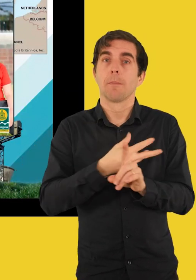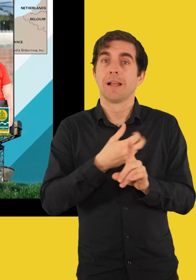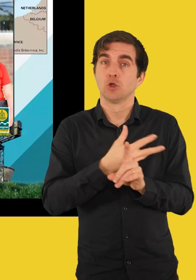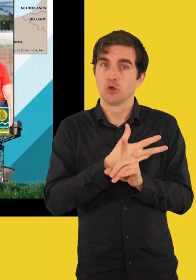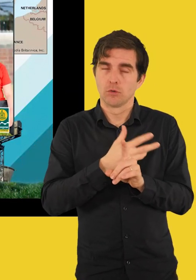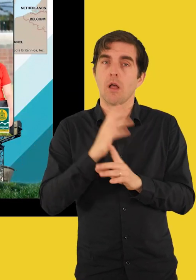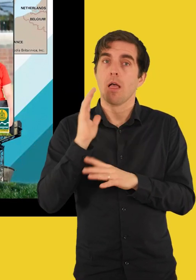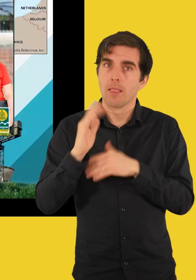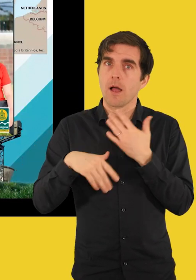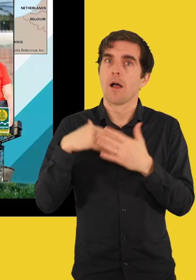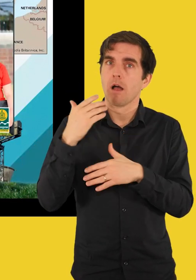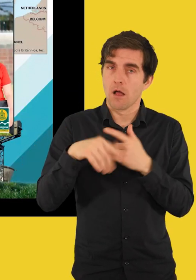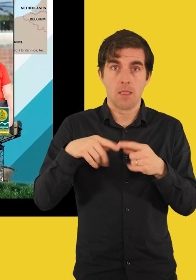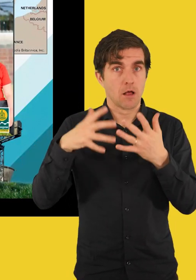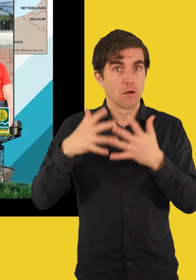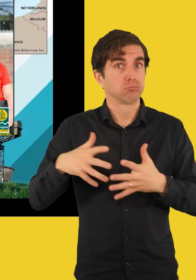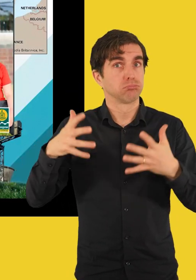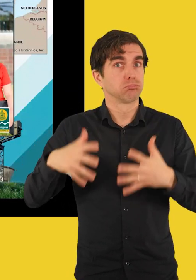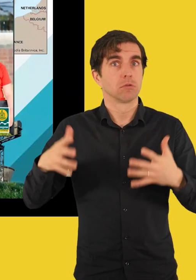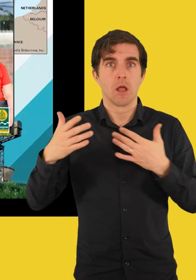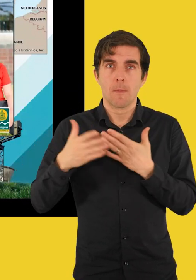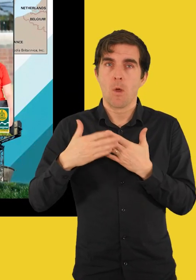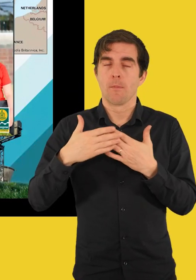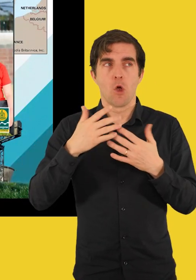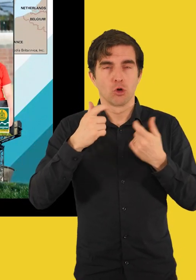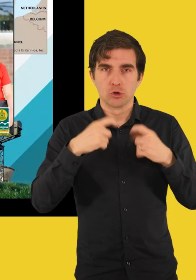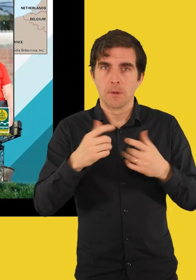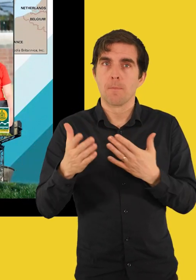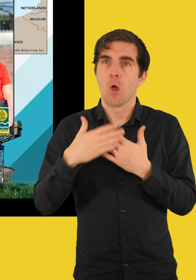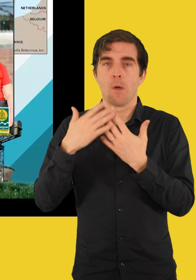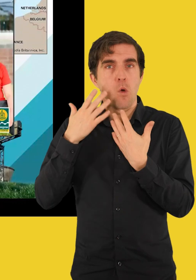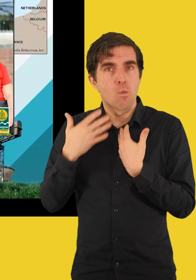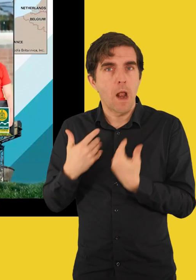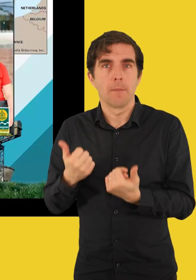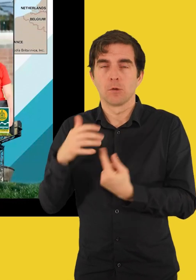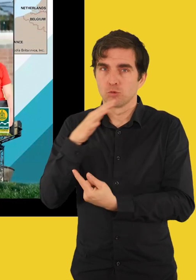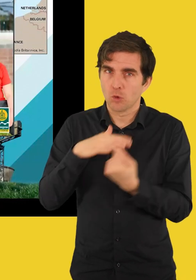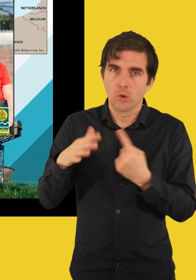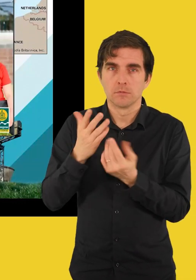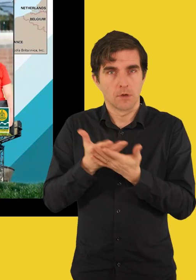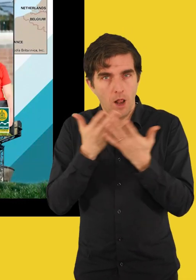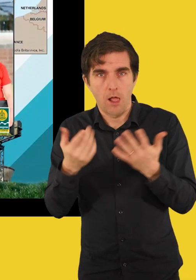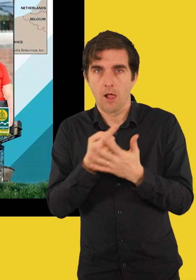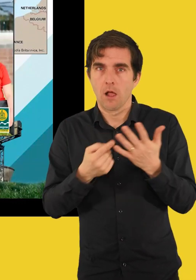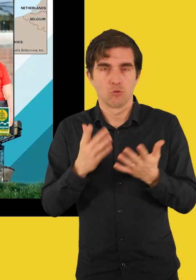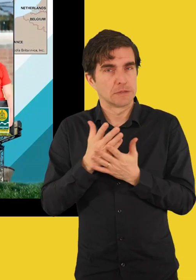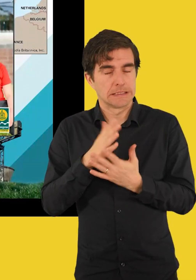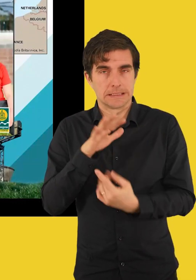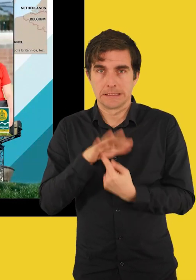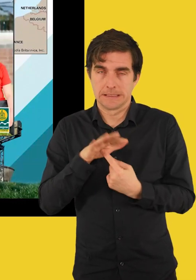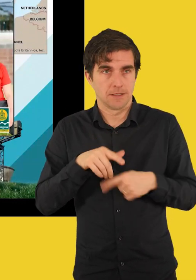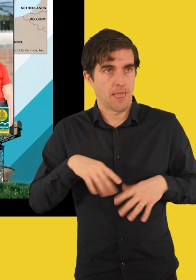over time this has expanded and developed to have sustainability, well-being, and social justice very much at its heart for the